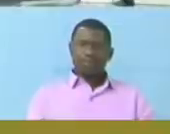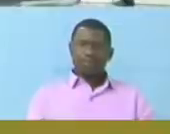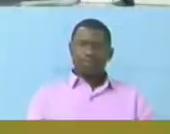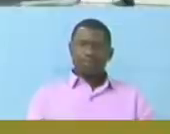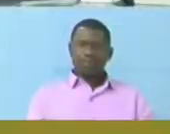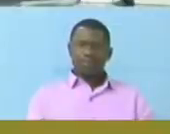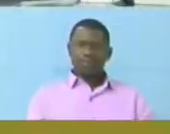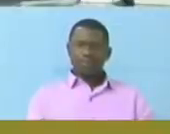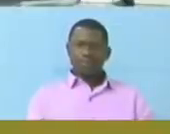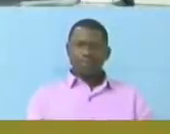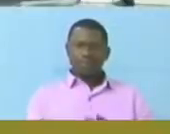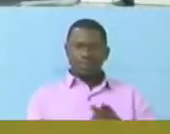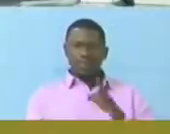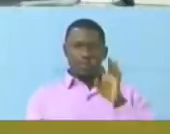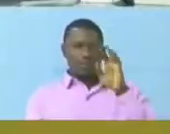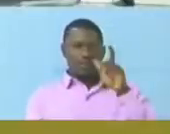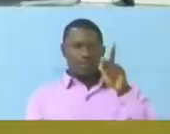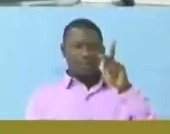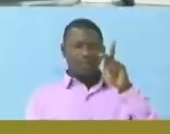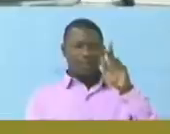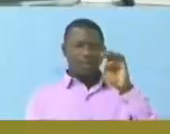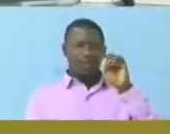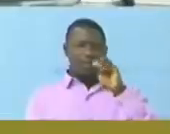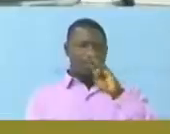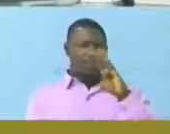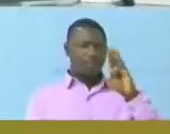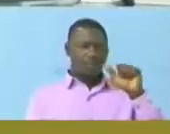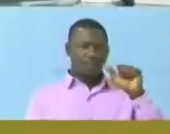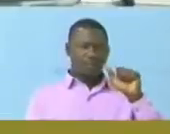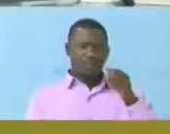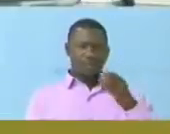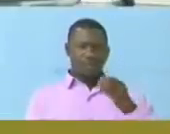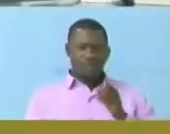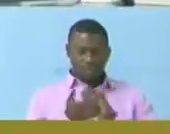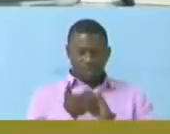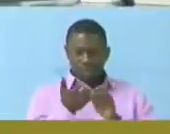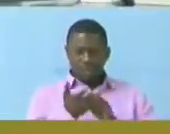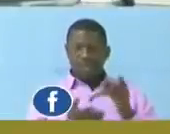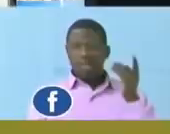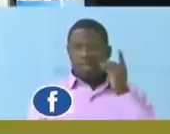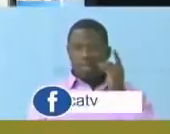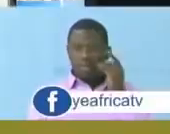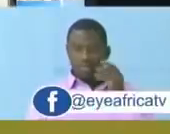Did he state the date? 22 March